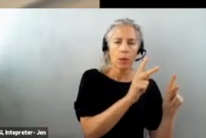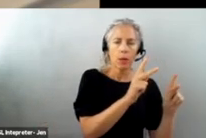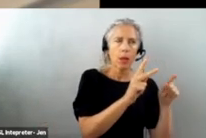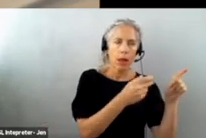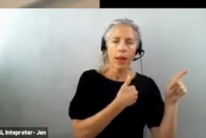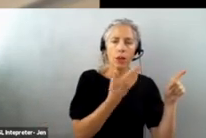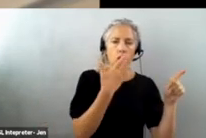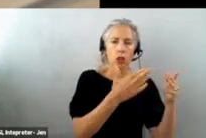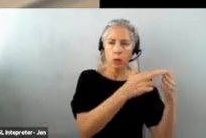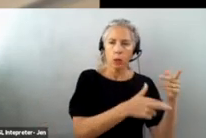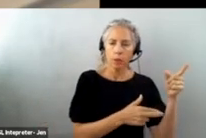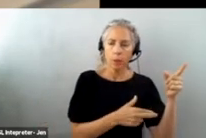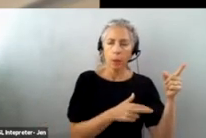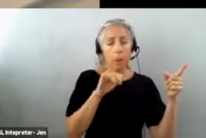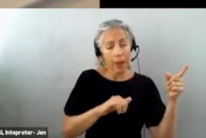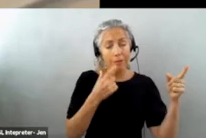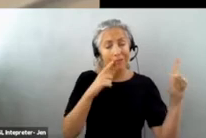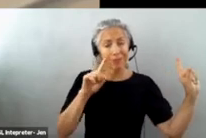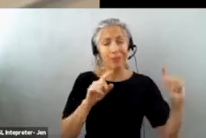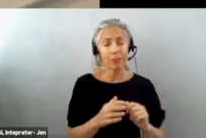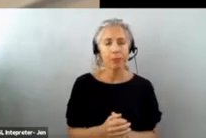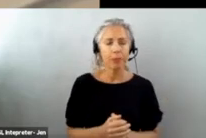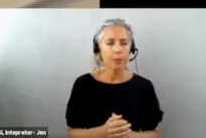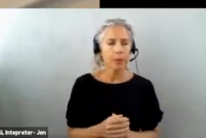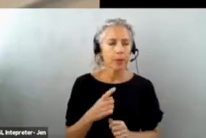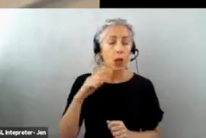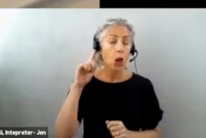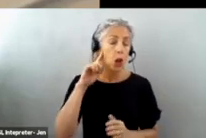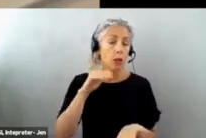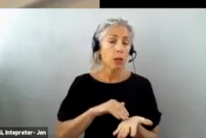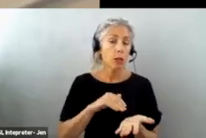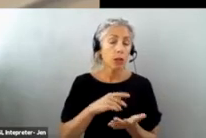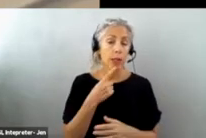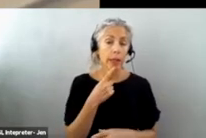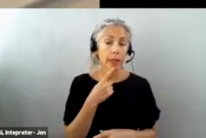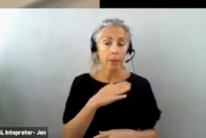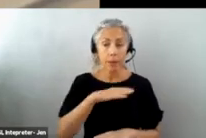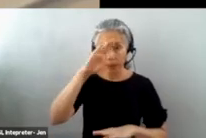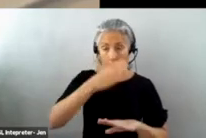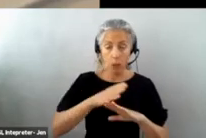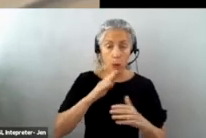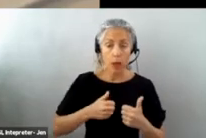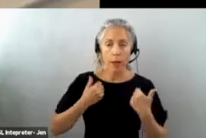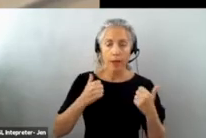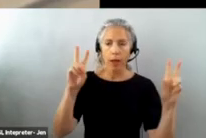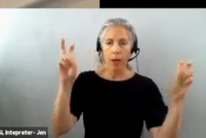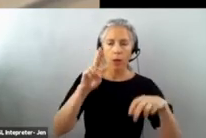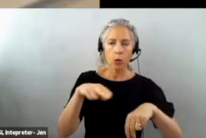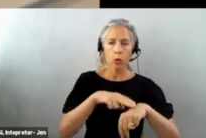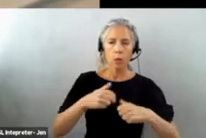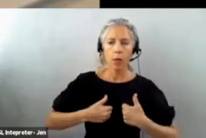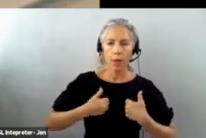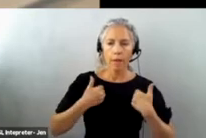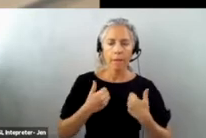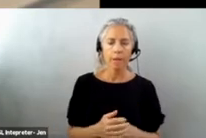outcomes. And for me, that's what did it, because I heard the doctor say that my son would live a normal life and would be